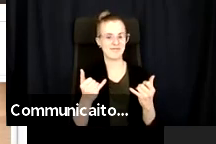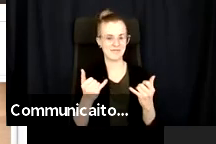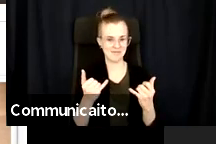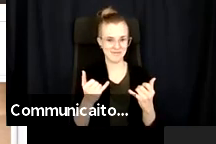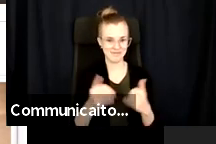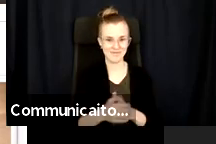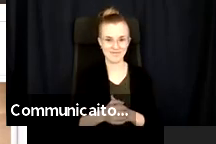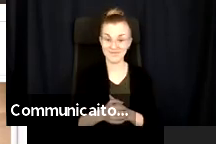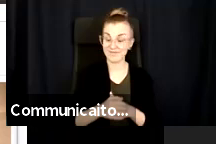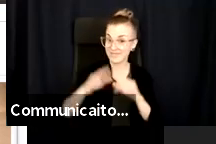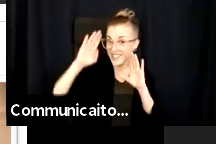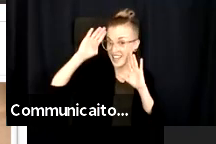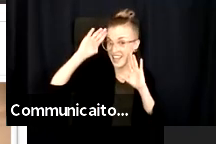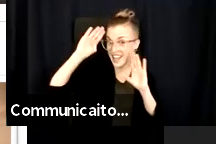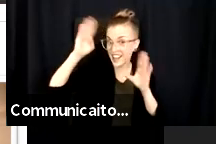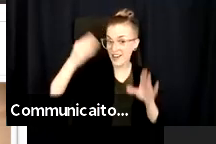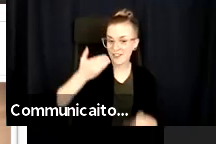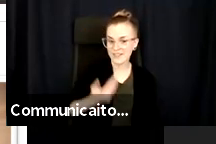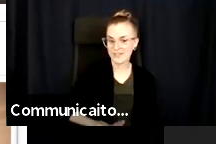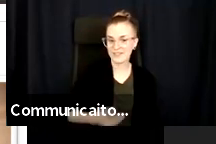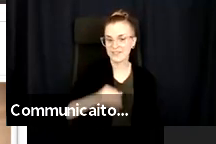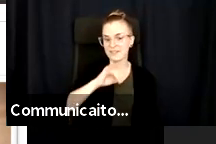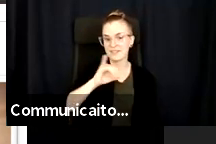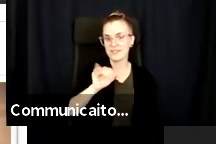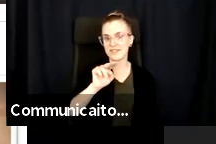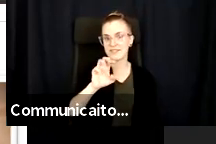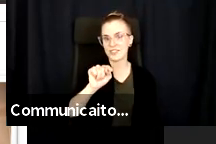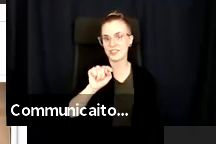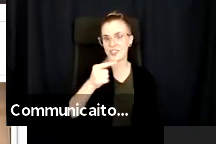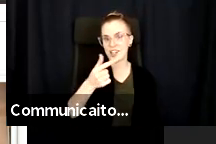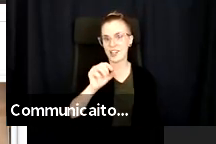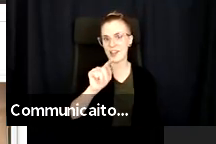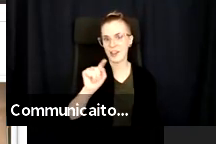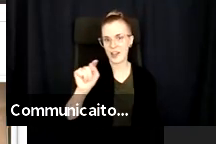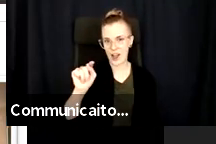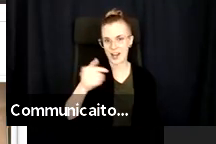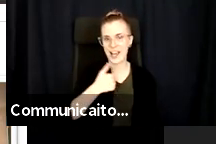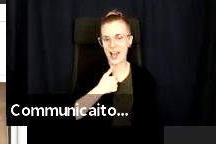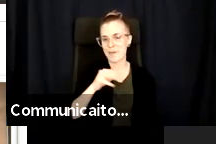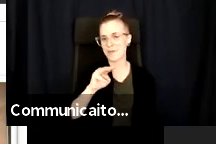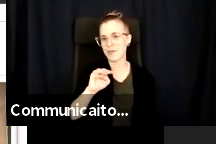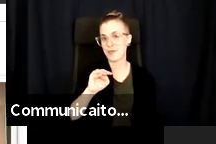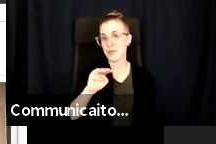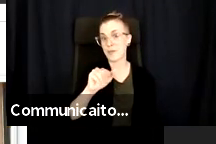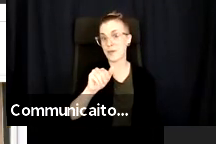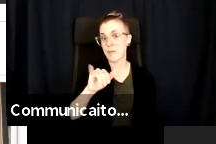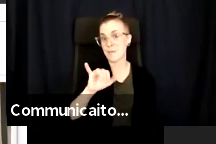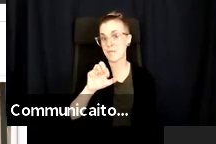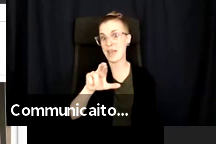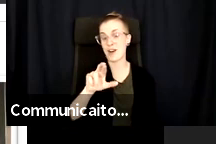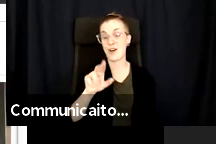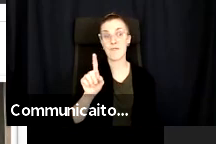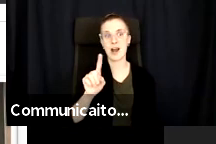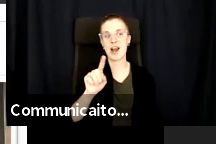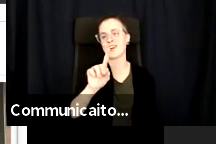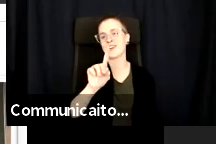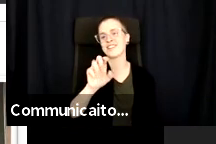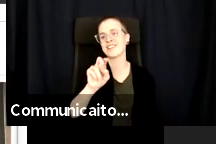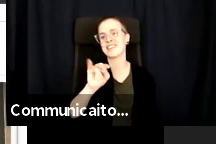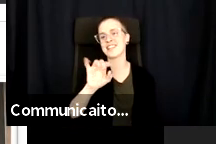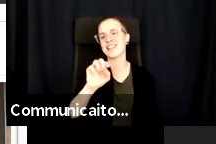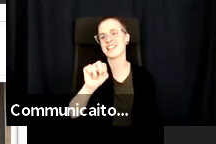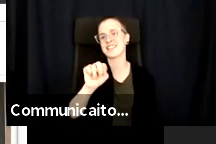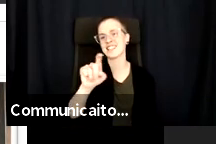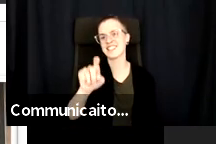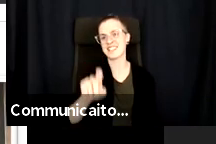Hello, I'm Janet Goddard. I'm the mayor of Denison, Texas. And in our community, we focus on quality